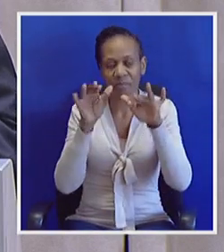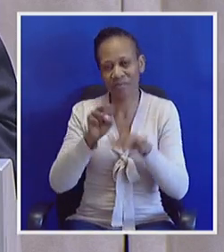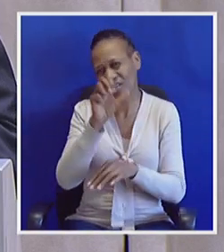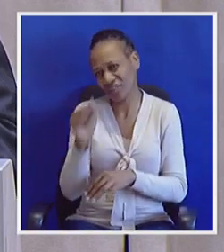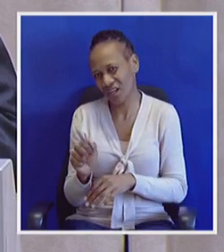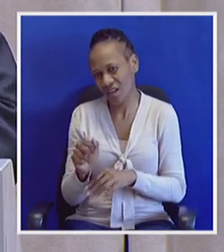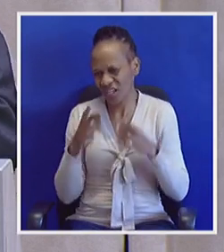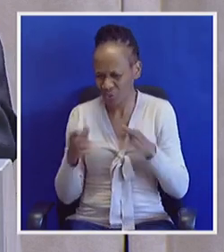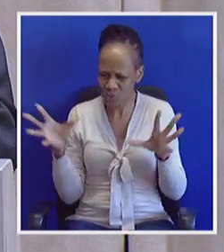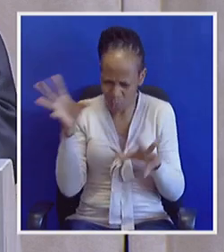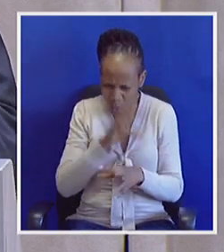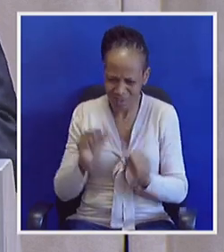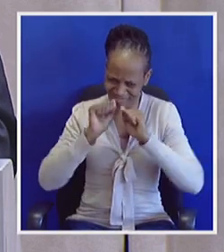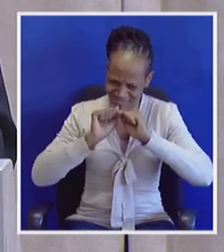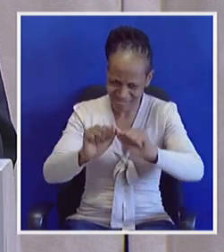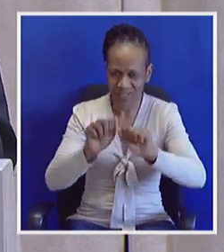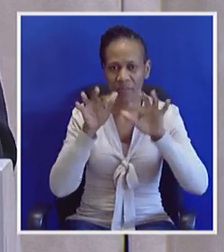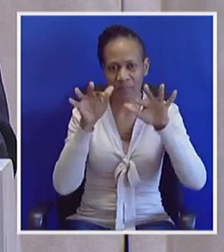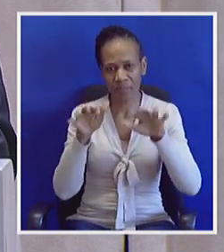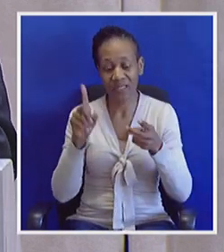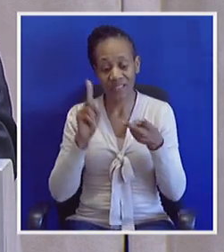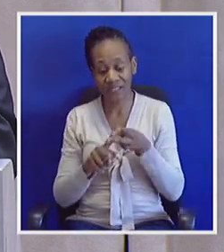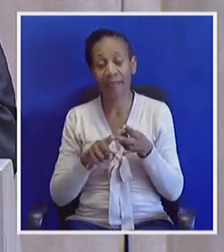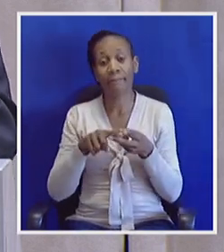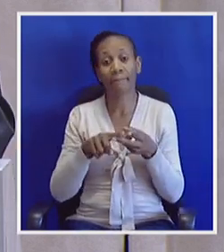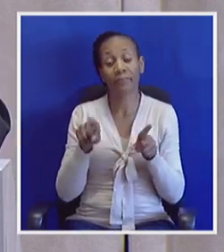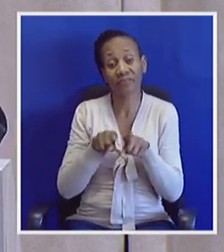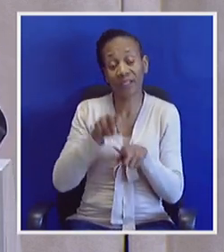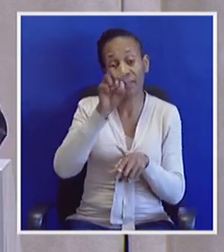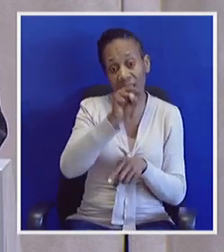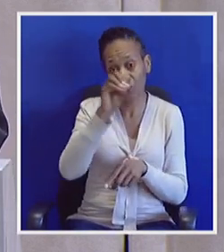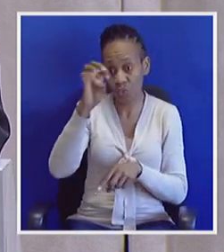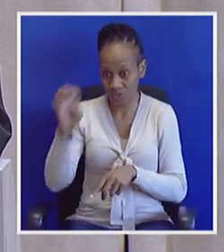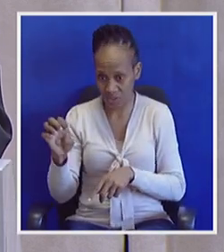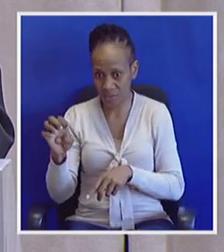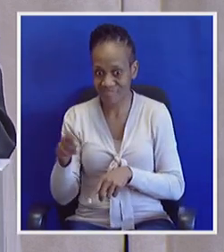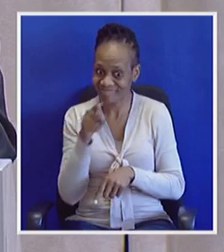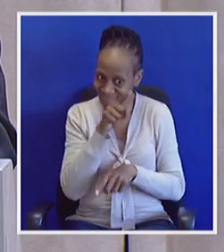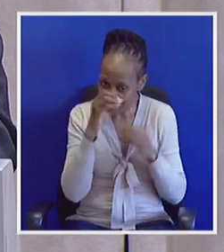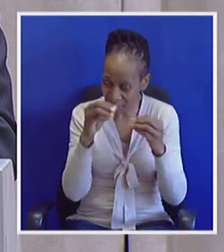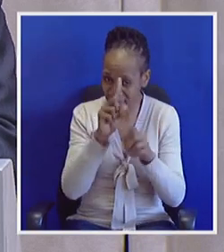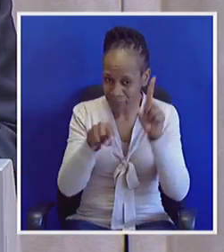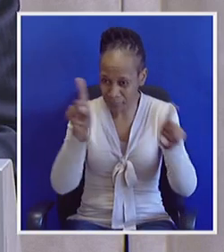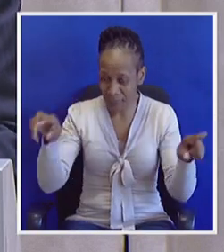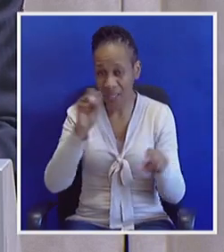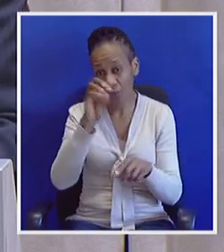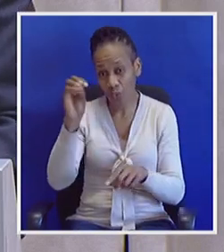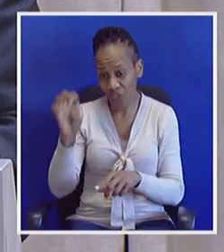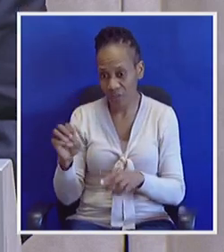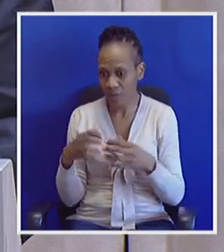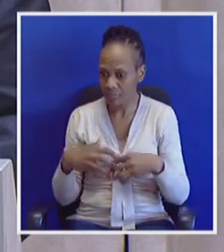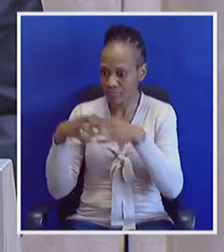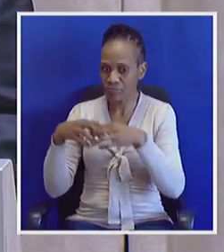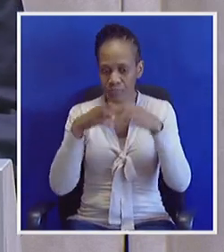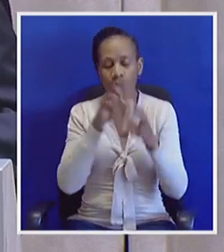they belong to them. And that applies to SOEs, that SOEs exist for no other